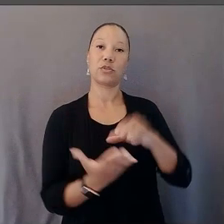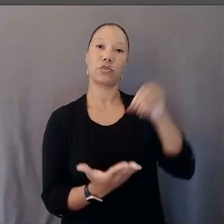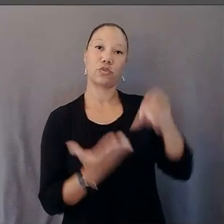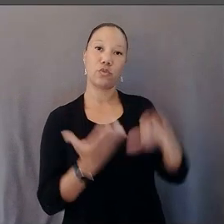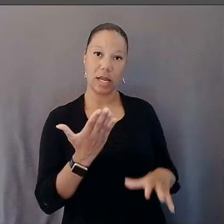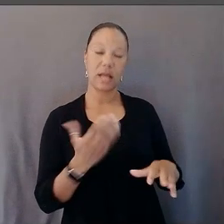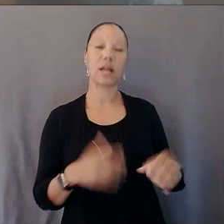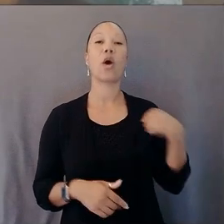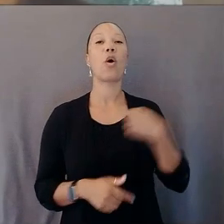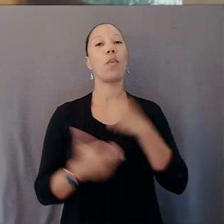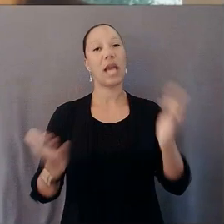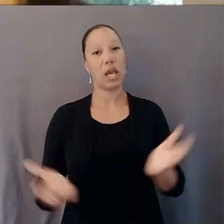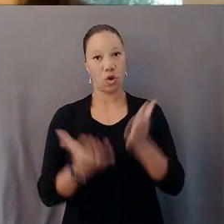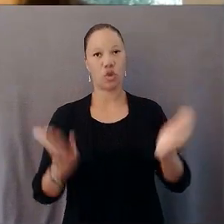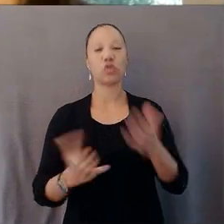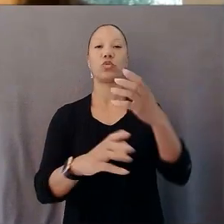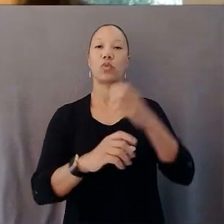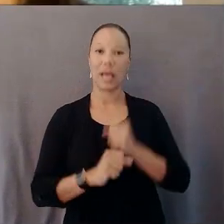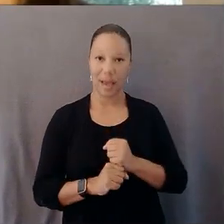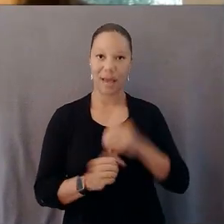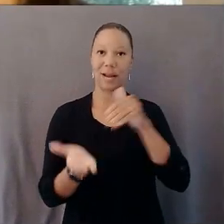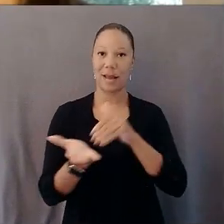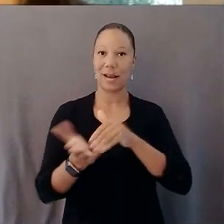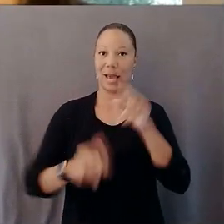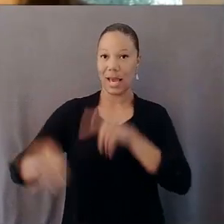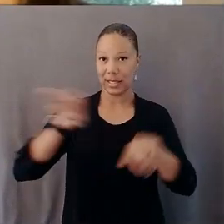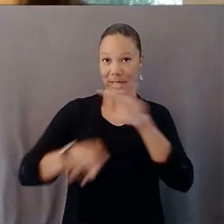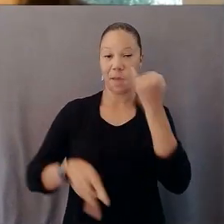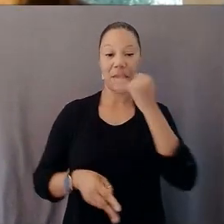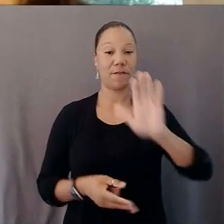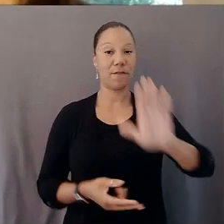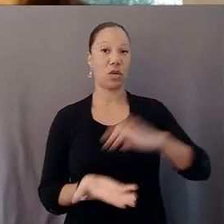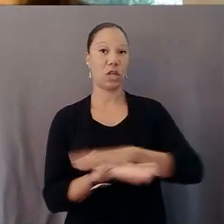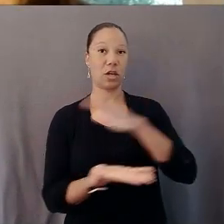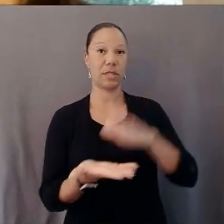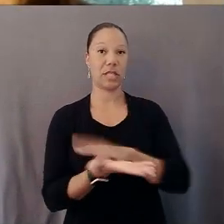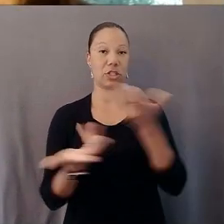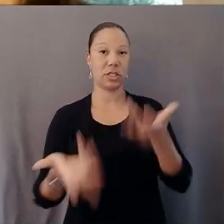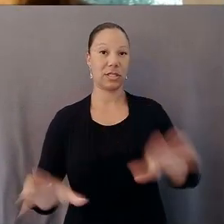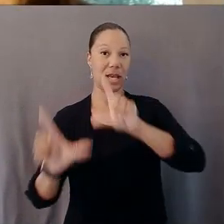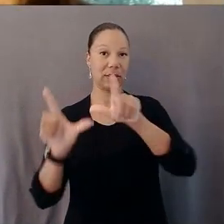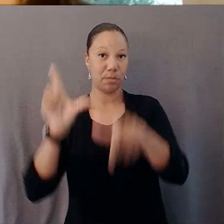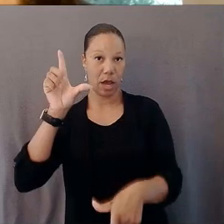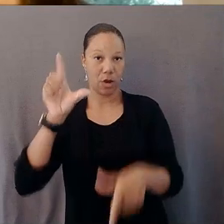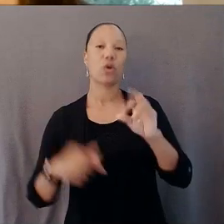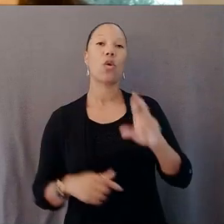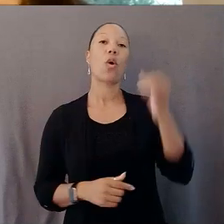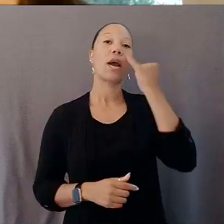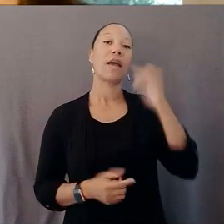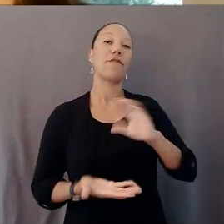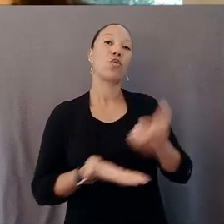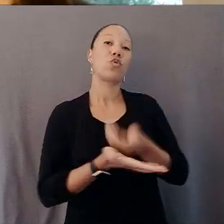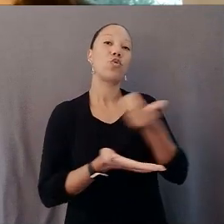their physical exam if their previous physical exam documentation has expired or they are a